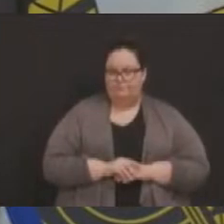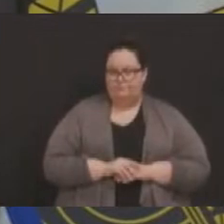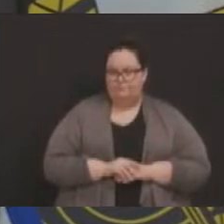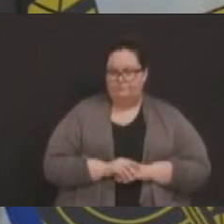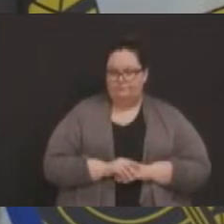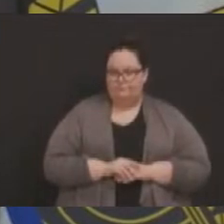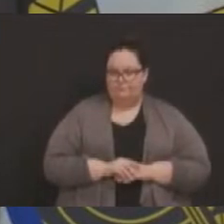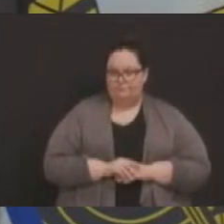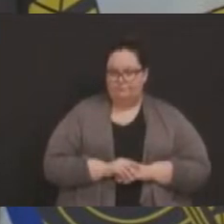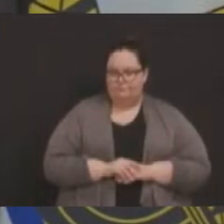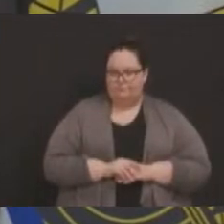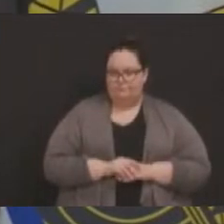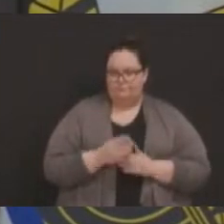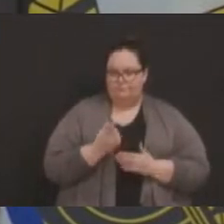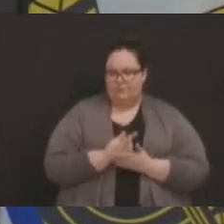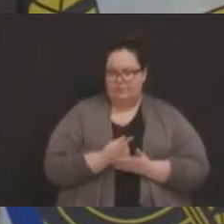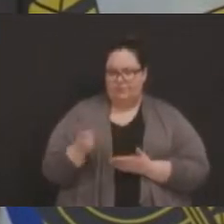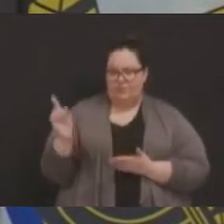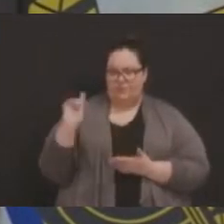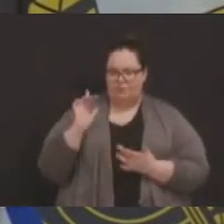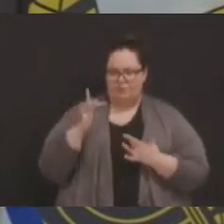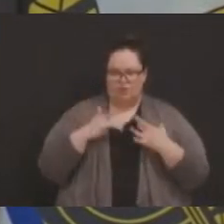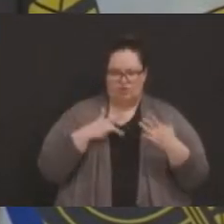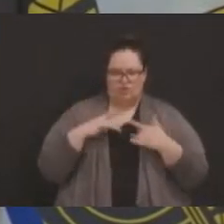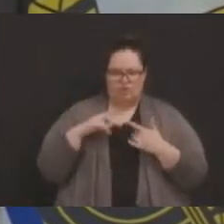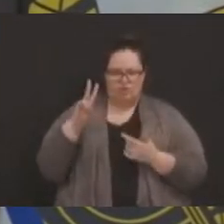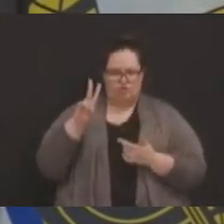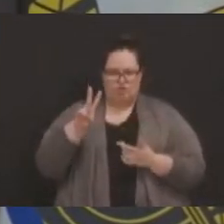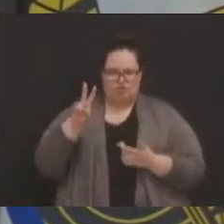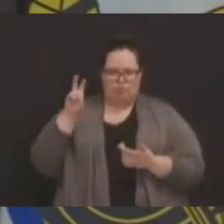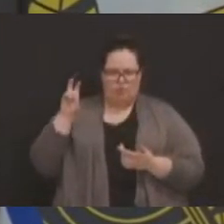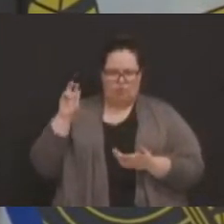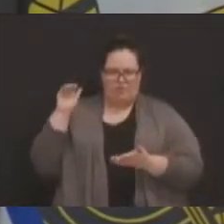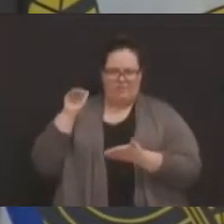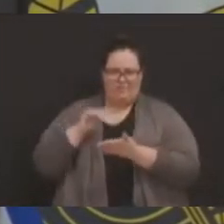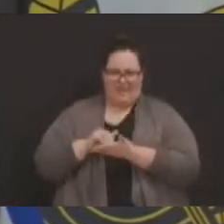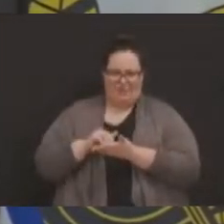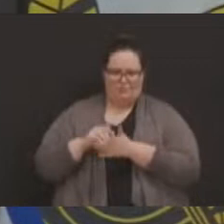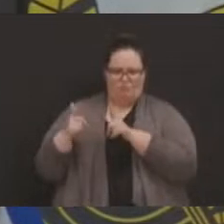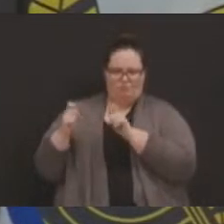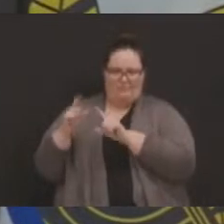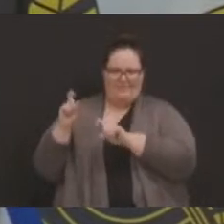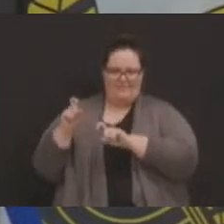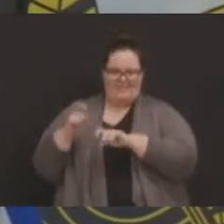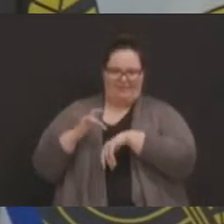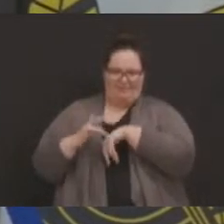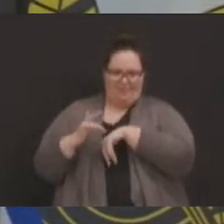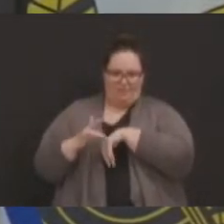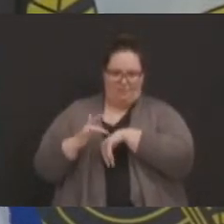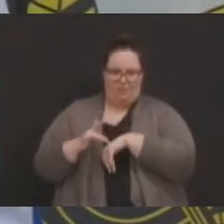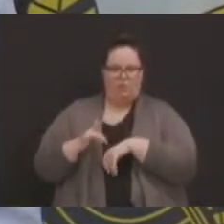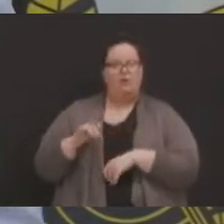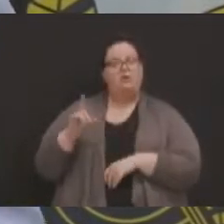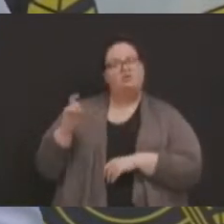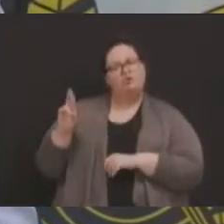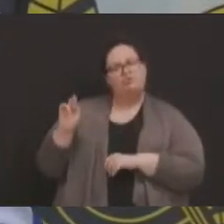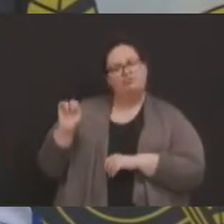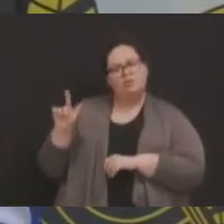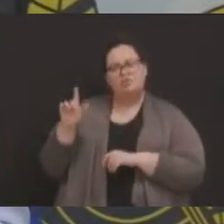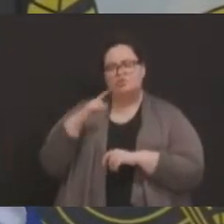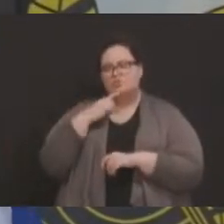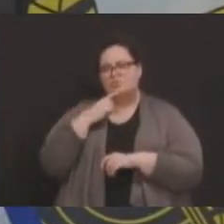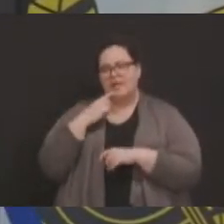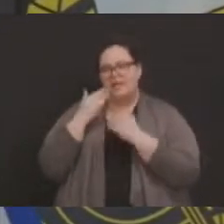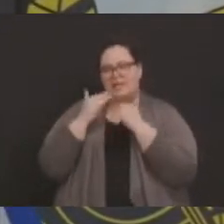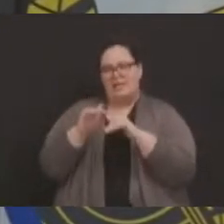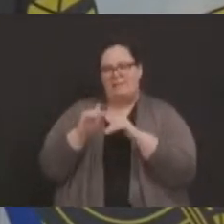these are of limited use, but what is the plan for their use? That's a lot of tests, and I know airports, for example, keep stressing that these are crucial. So what